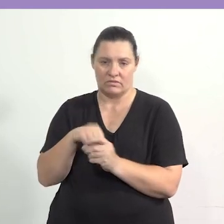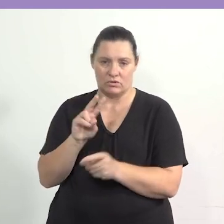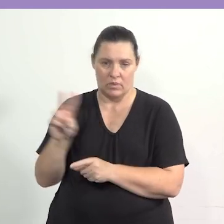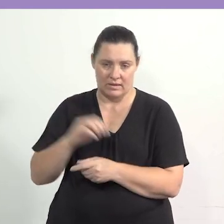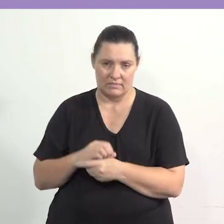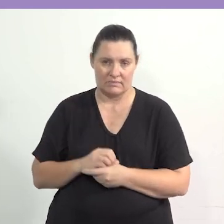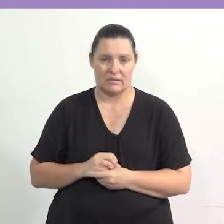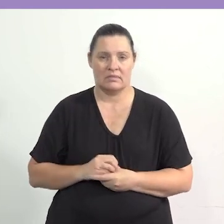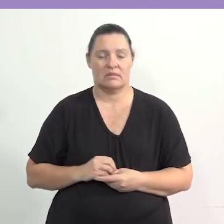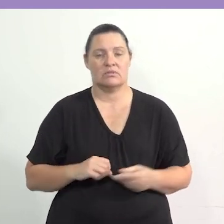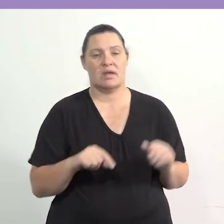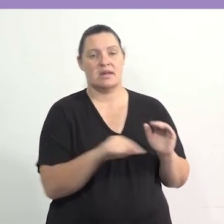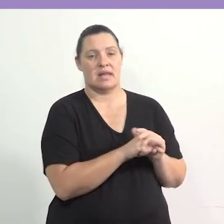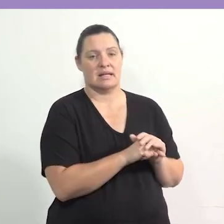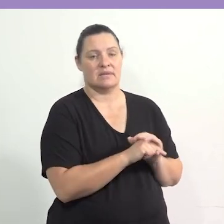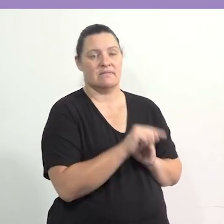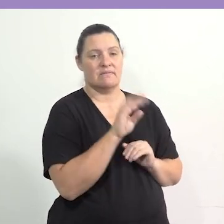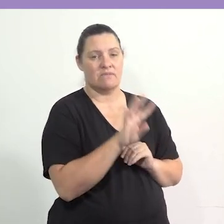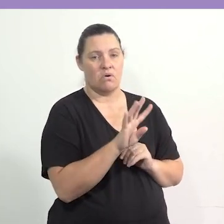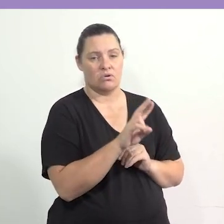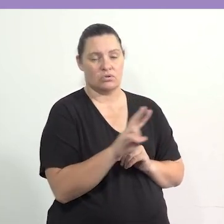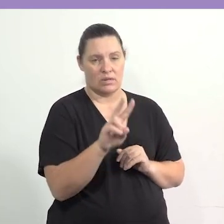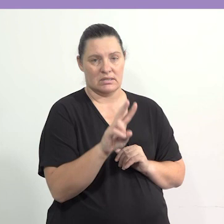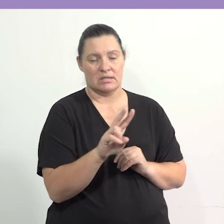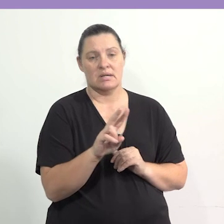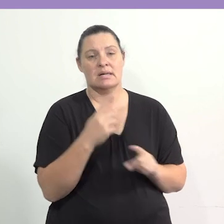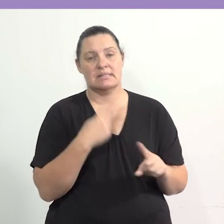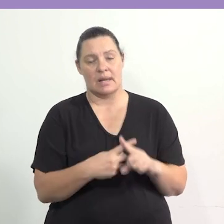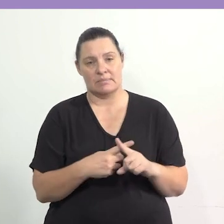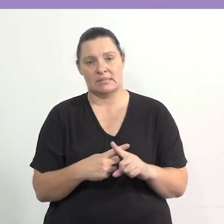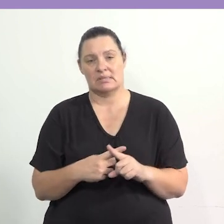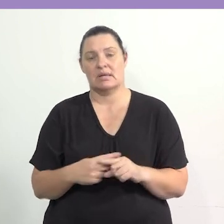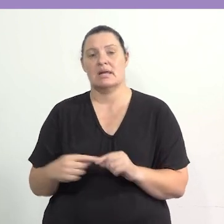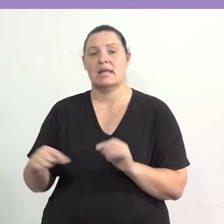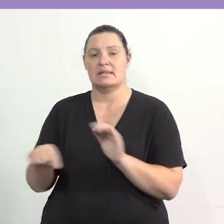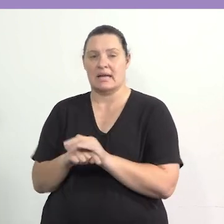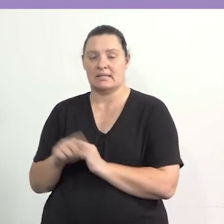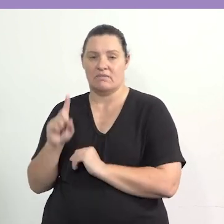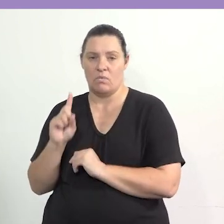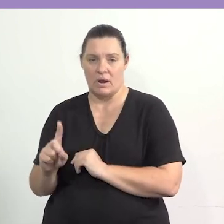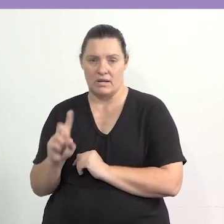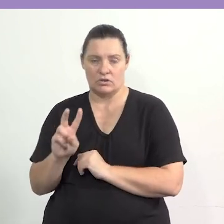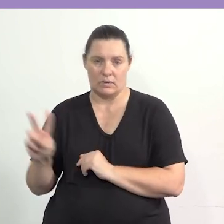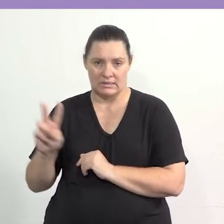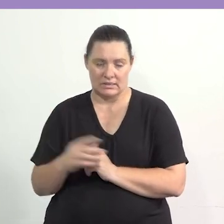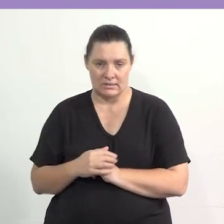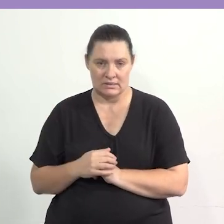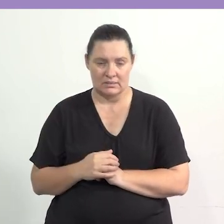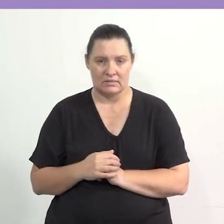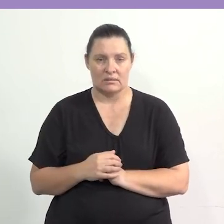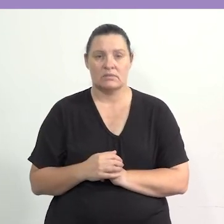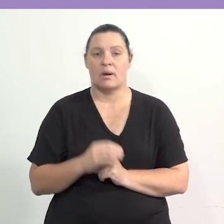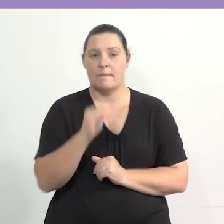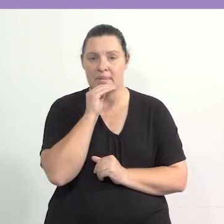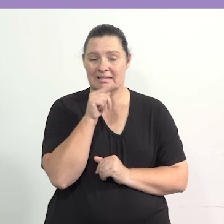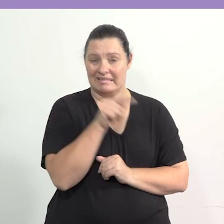So this is a negative 4 squared multiplied by a negative 1 squared. So